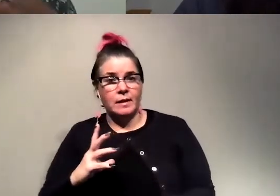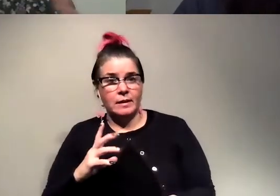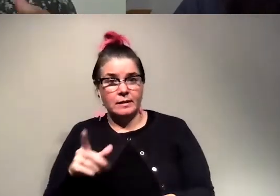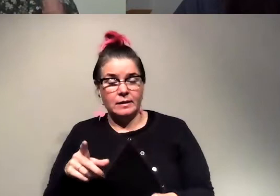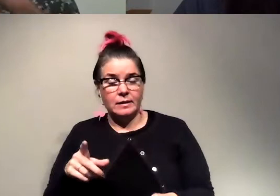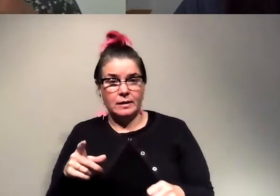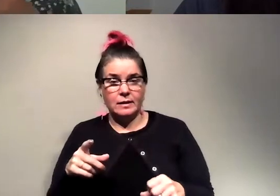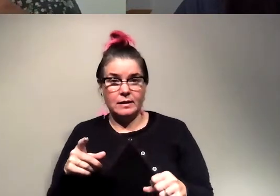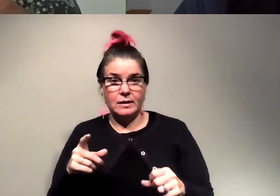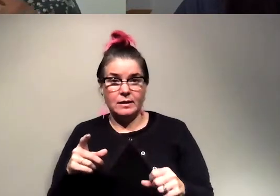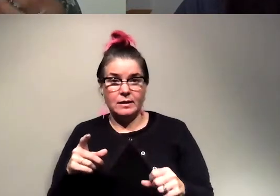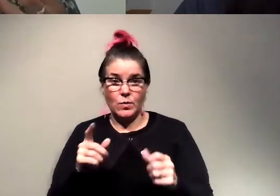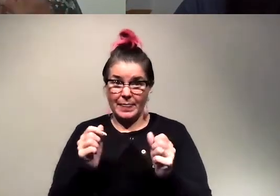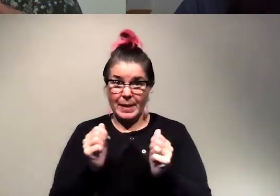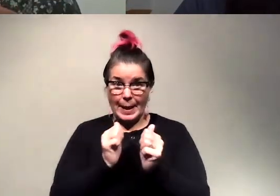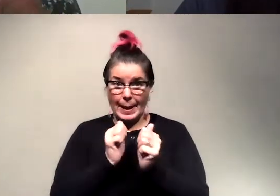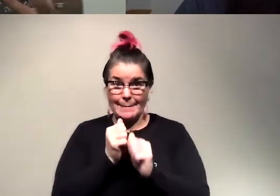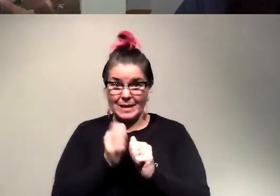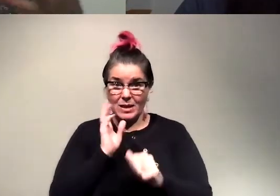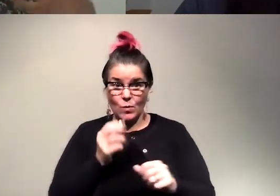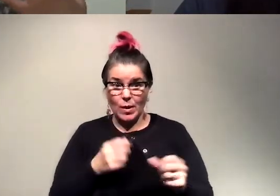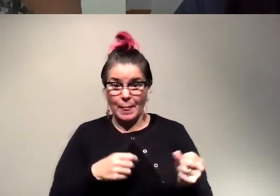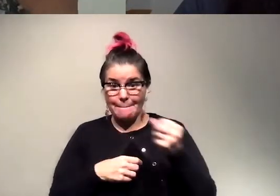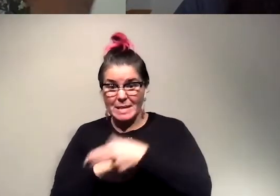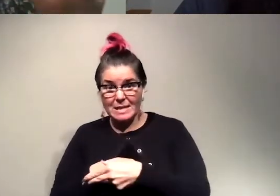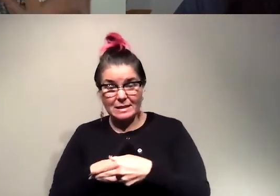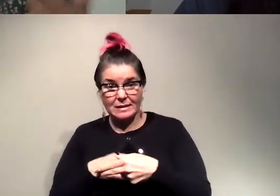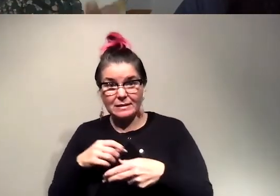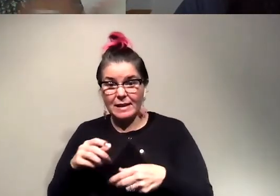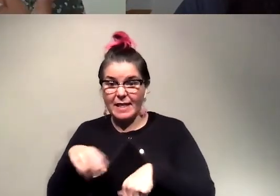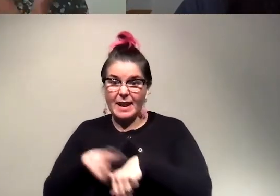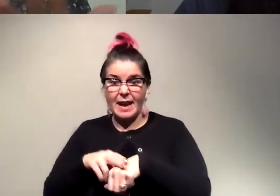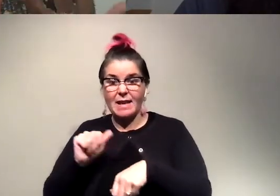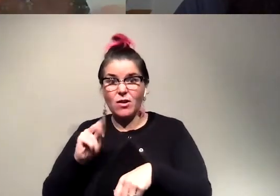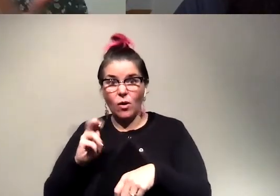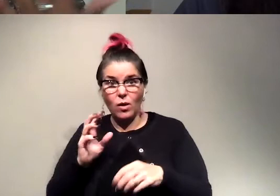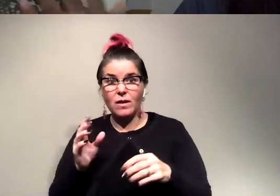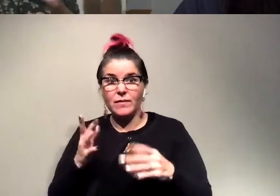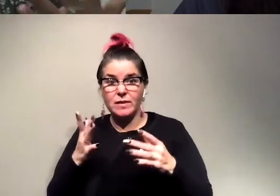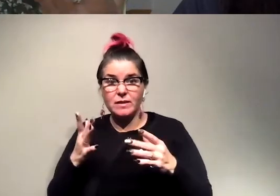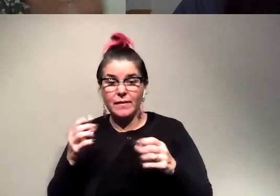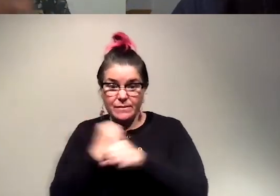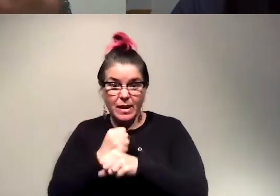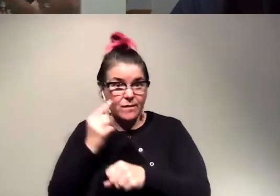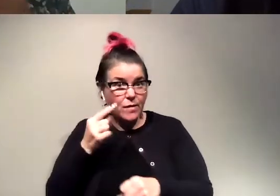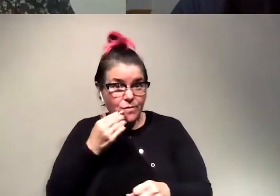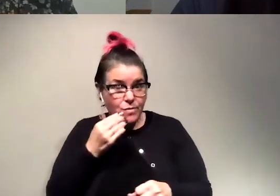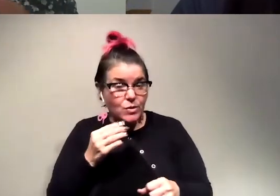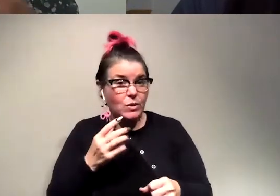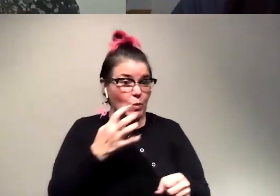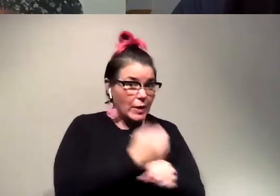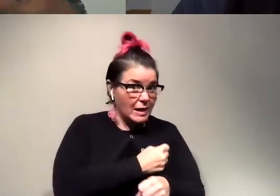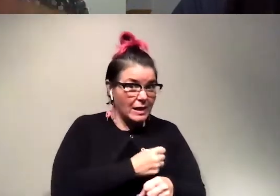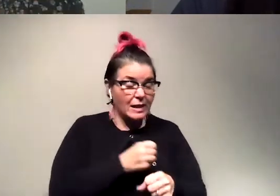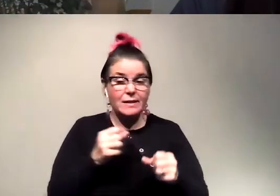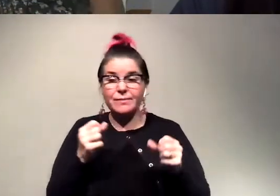it out competing the native anole? And that means, like, is it fighting for food and winning, or is it fighting with it for other resources